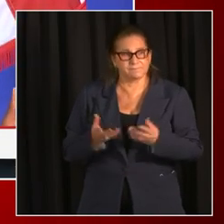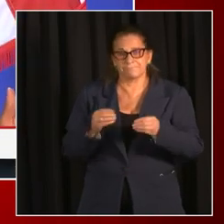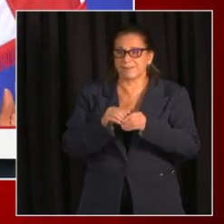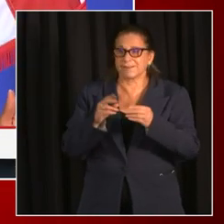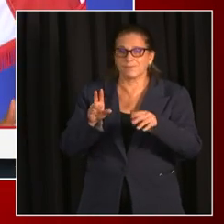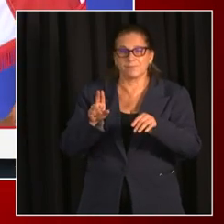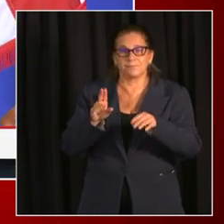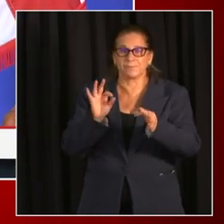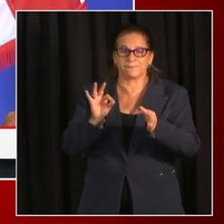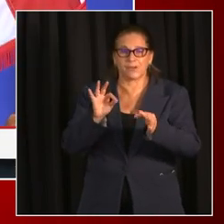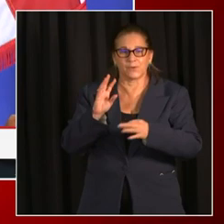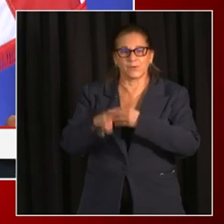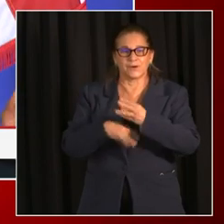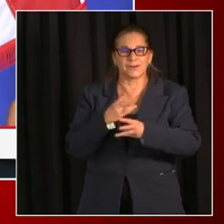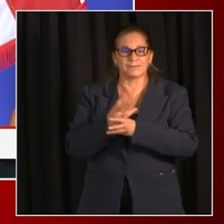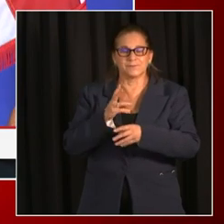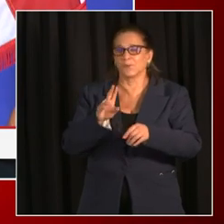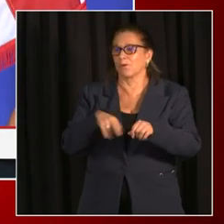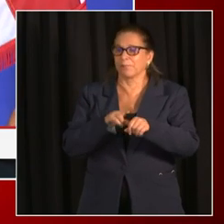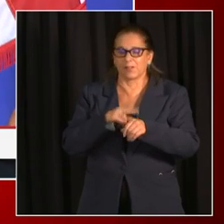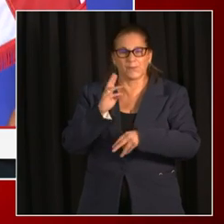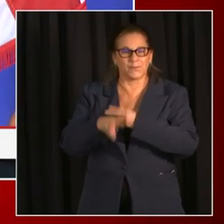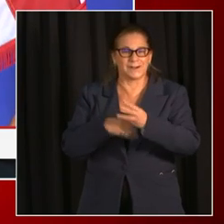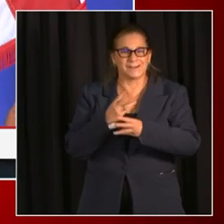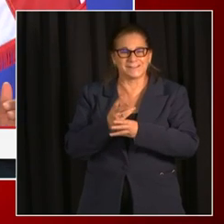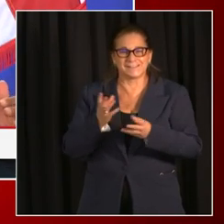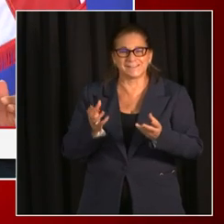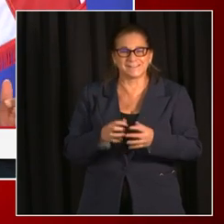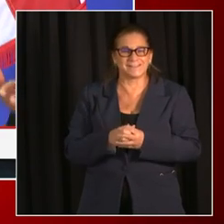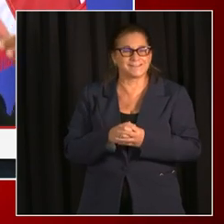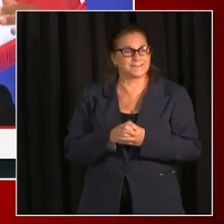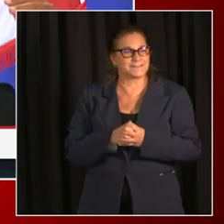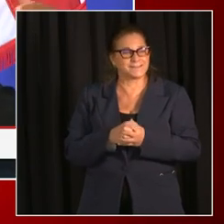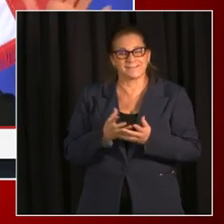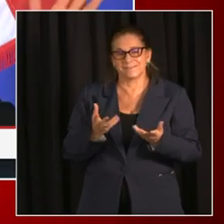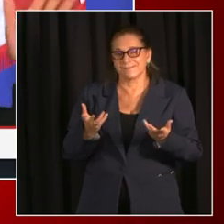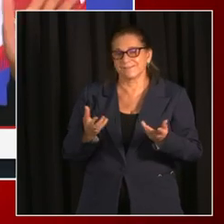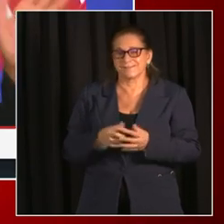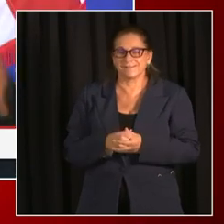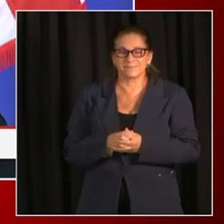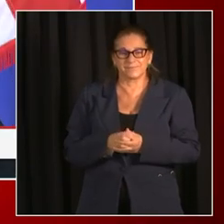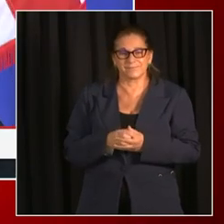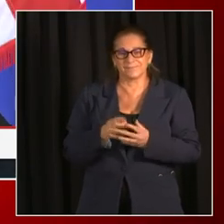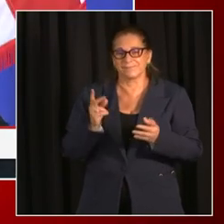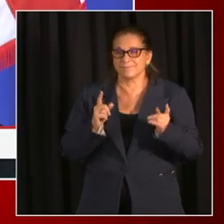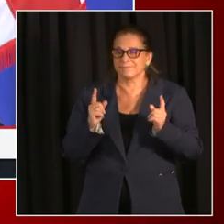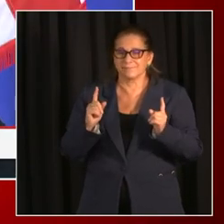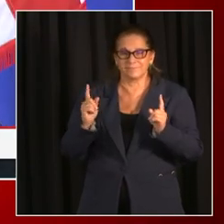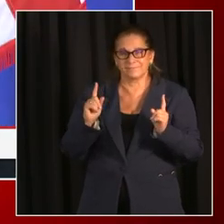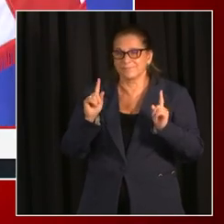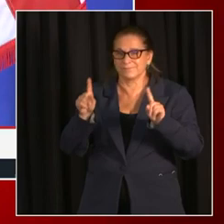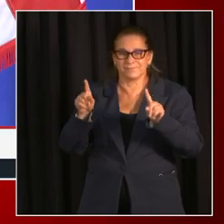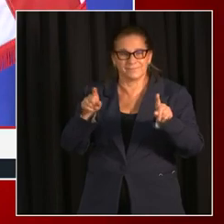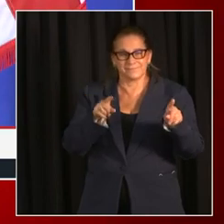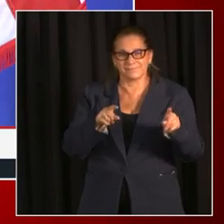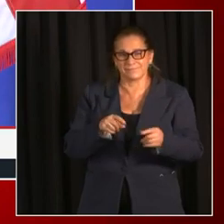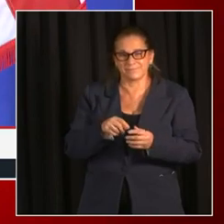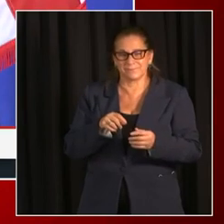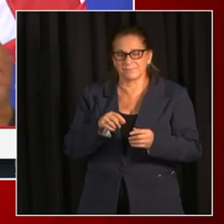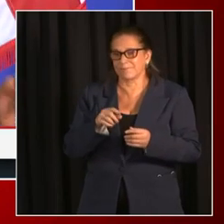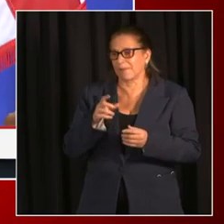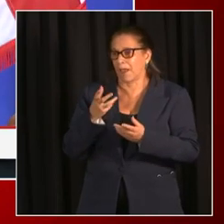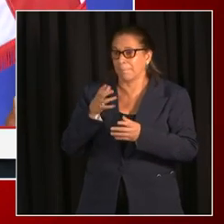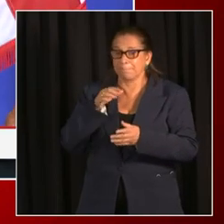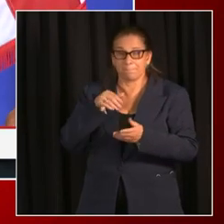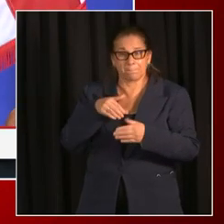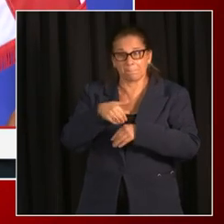world, we wouldn't have to be concerned about mail or somebody stopping the delivery of the mail, but